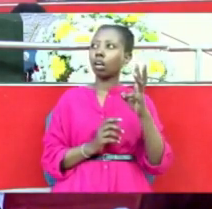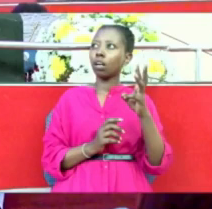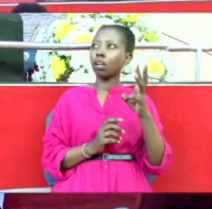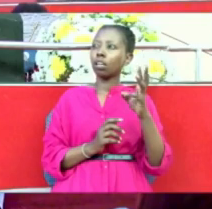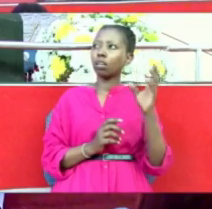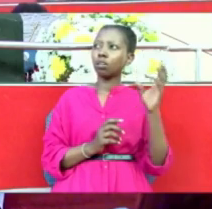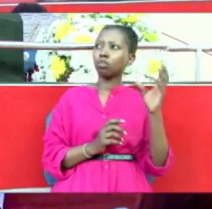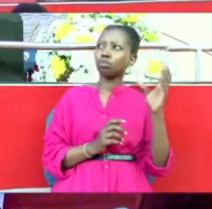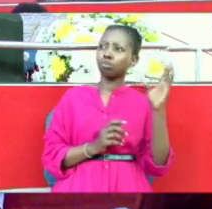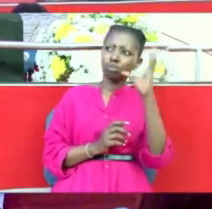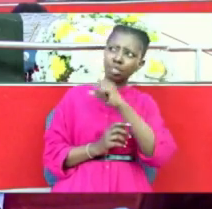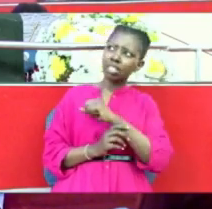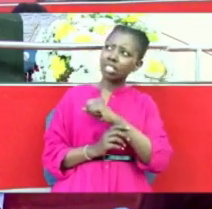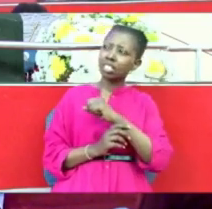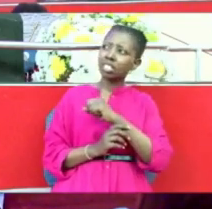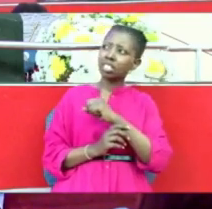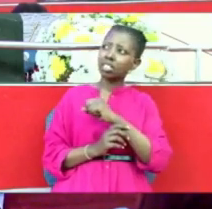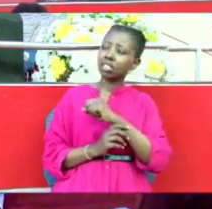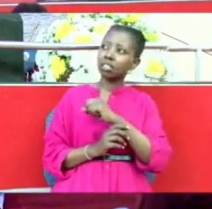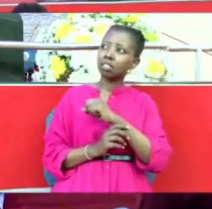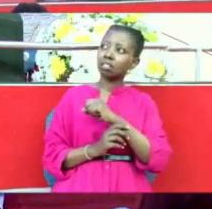Kuhata is a Greek word that